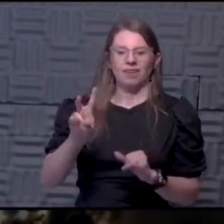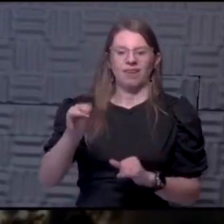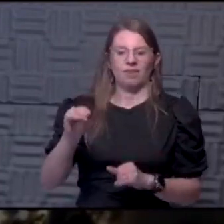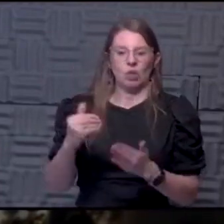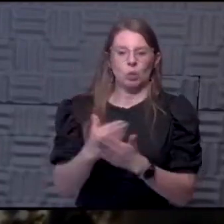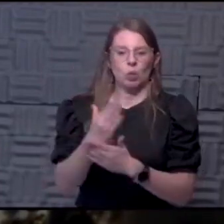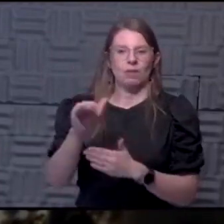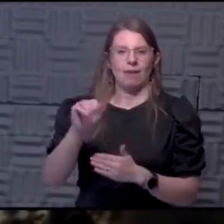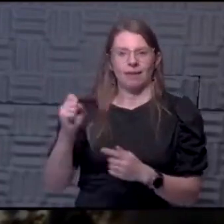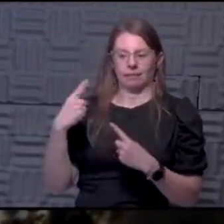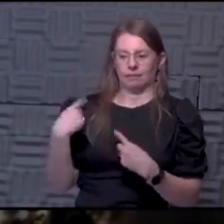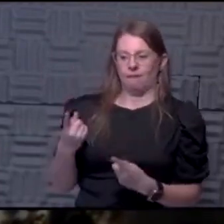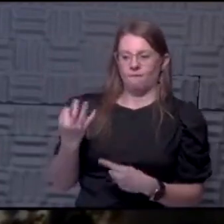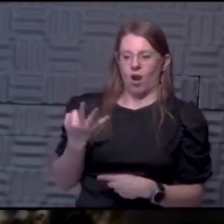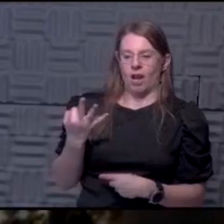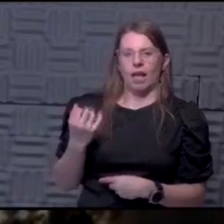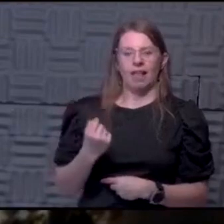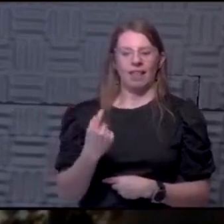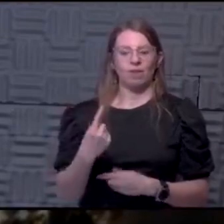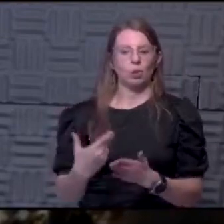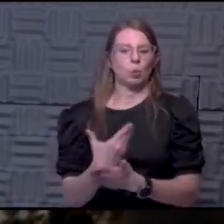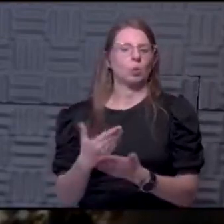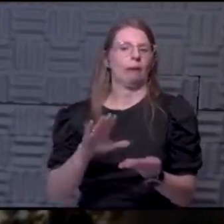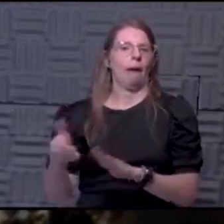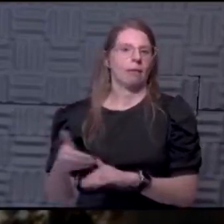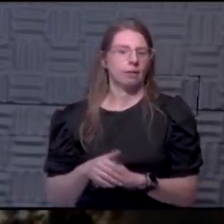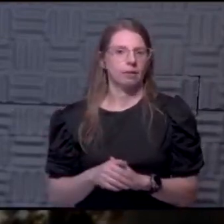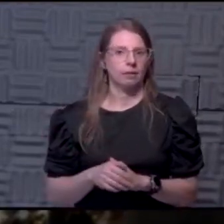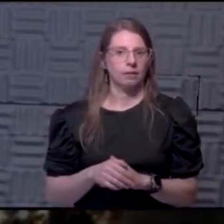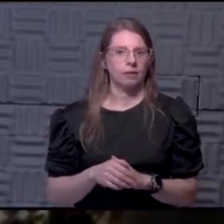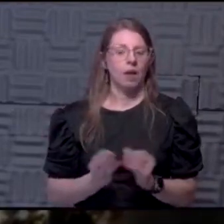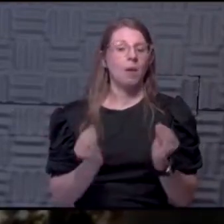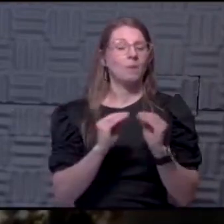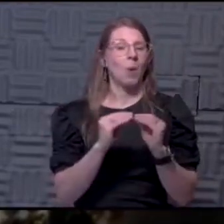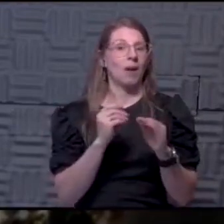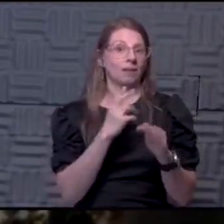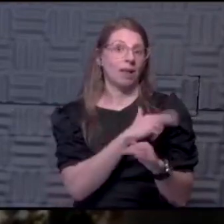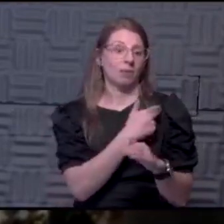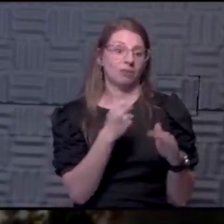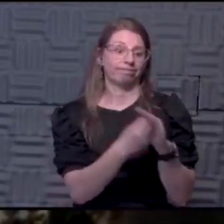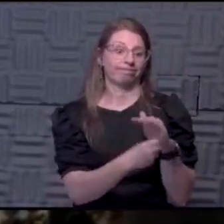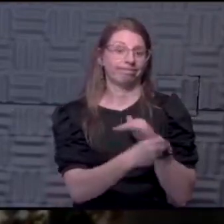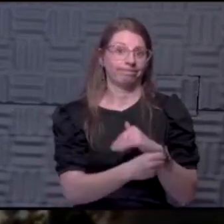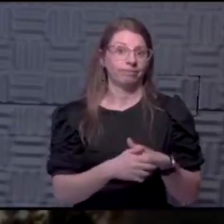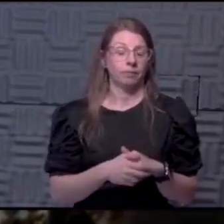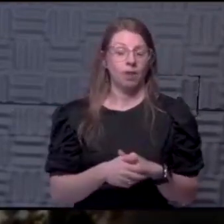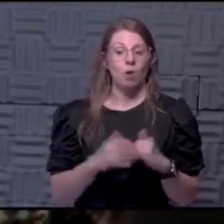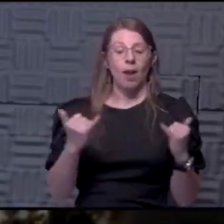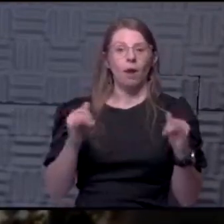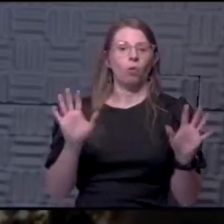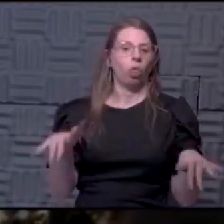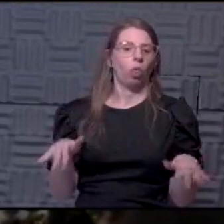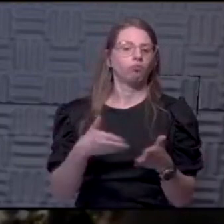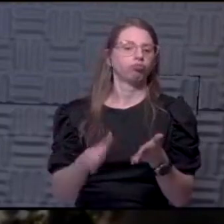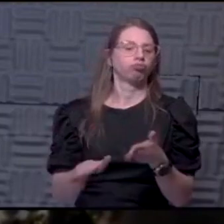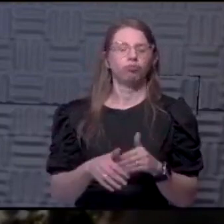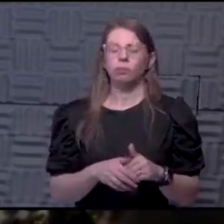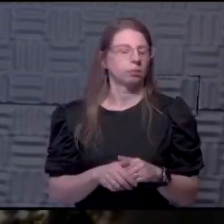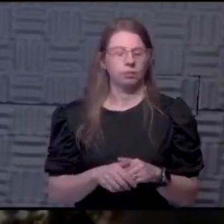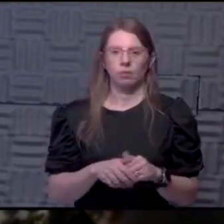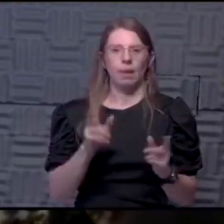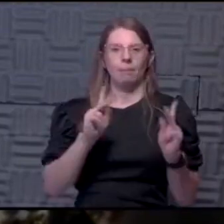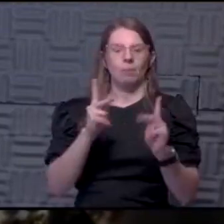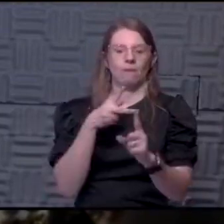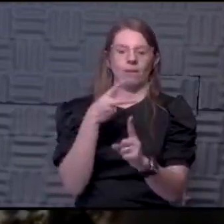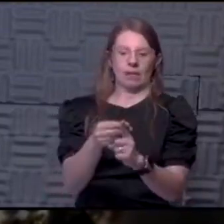that had come in since Friday morning, 11 new deaths, and more hospitalizations. So it is not the time to let our guard down. When people get vaccinated, we'll have